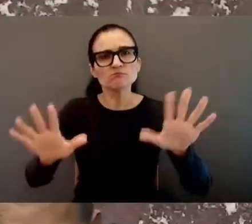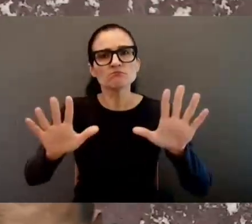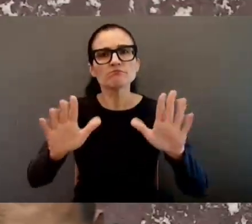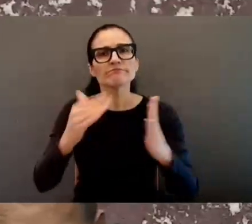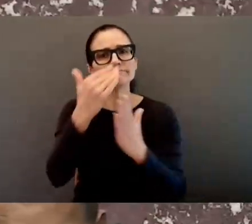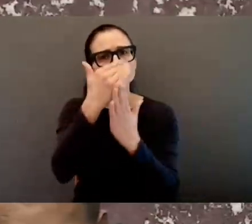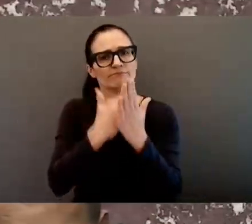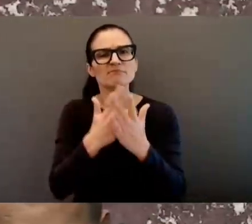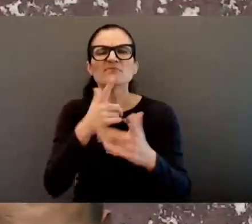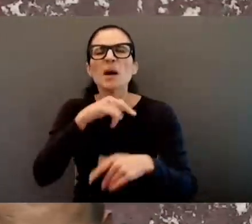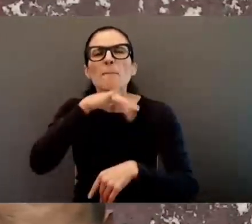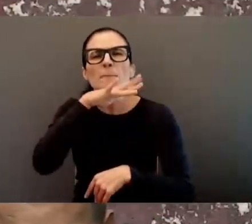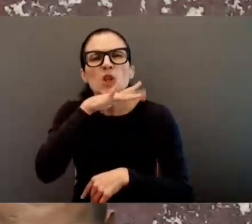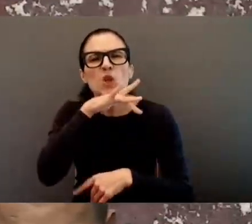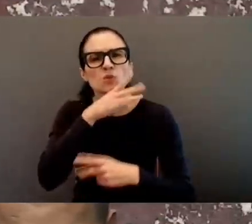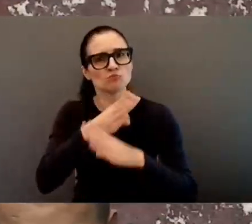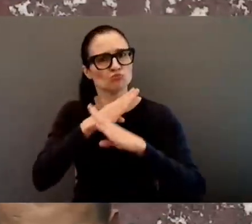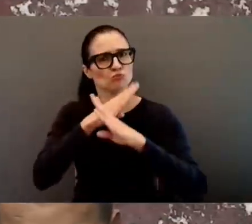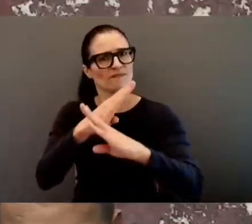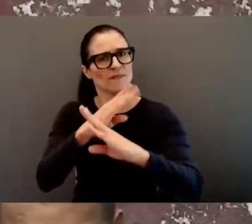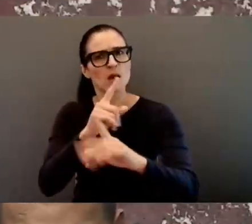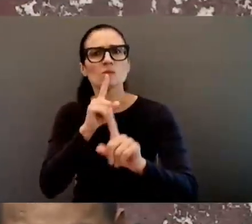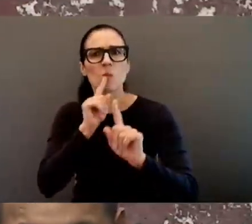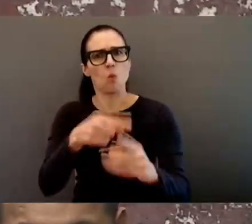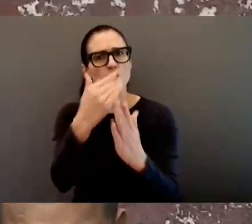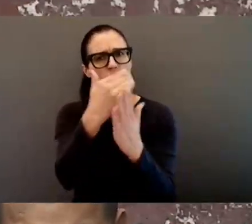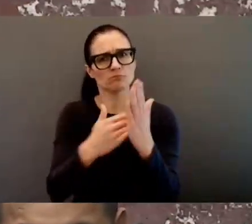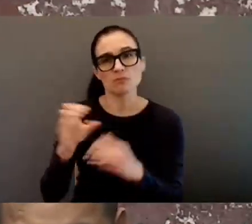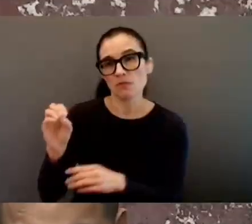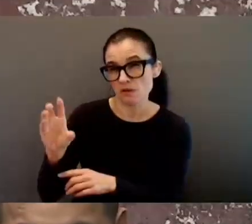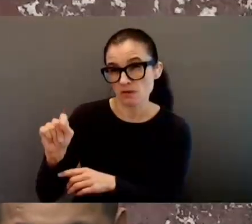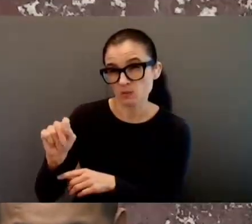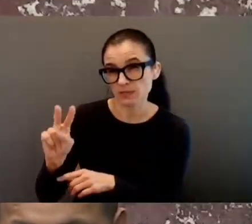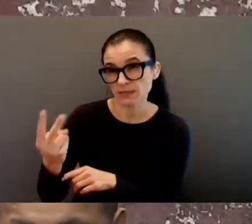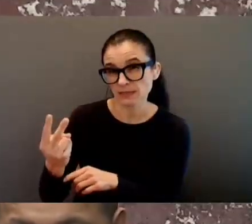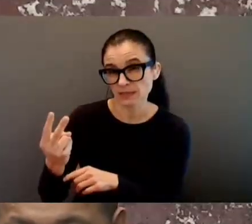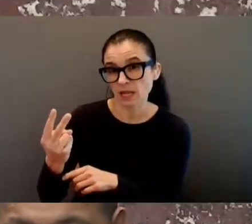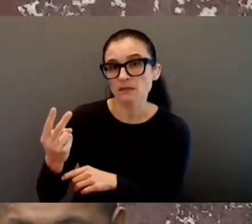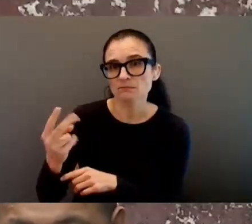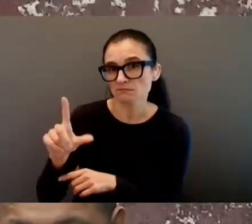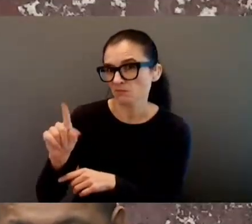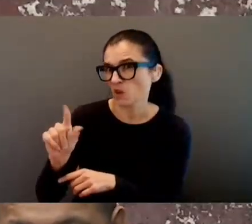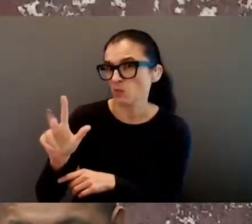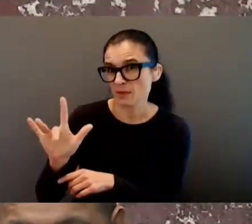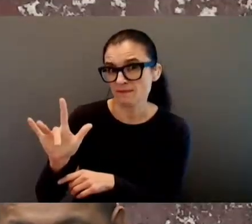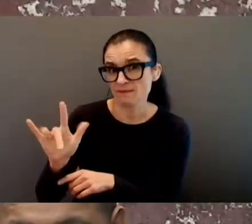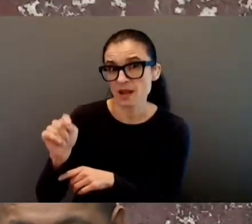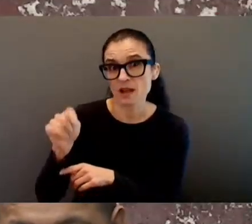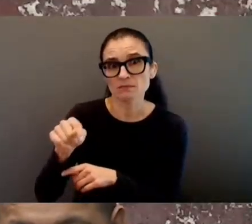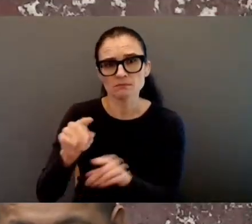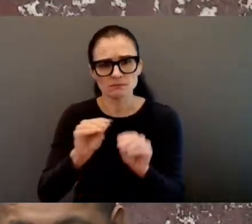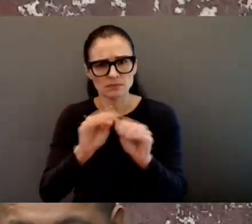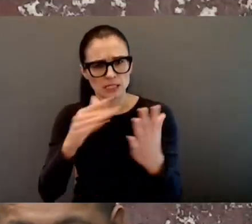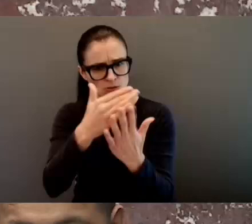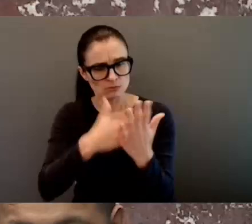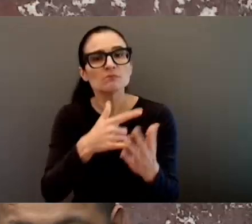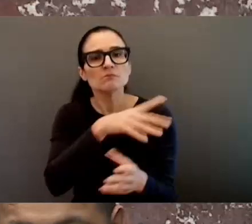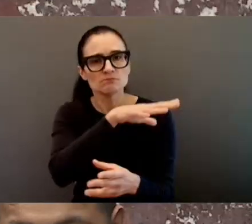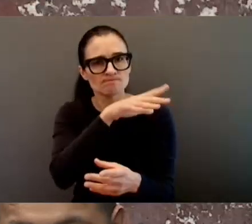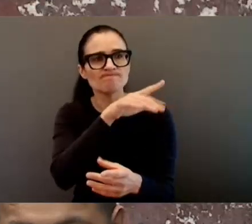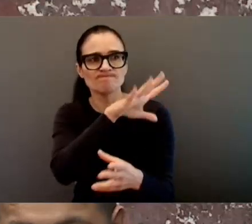2025, with the awareness of the Cowichan tribes. We take this matter very seriously, and we